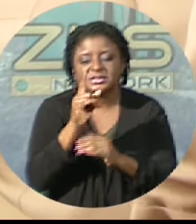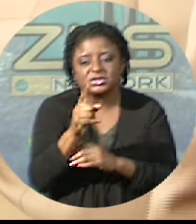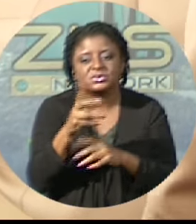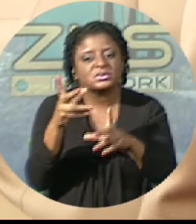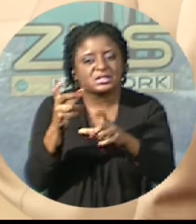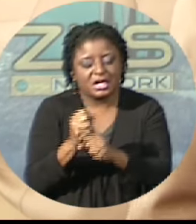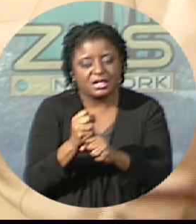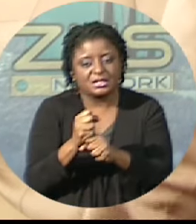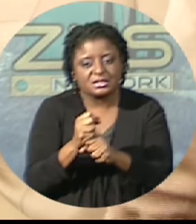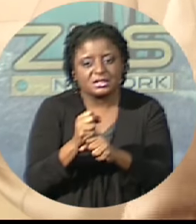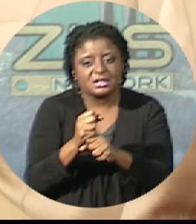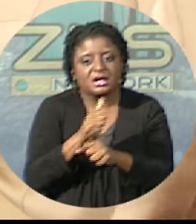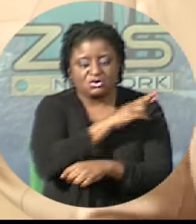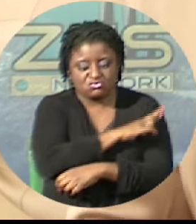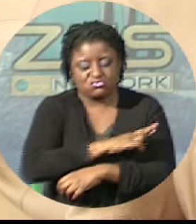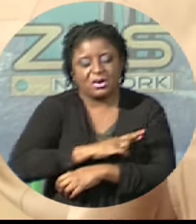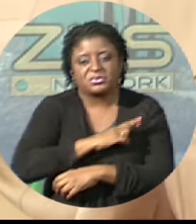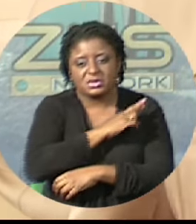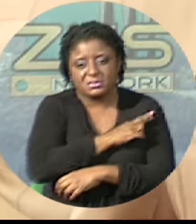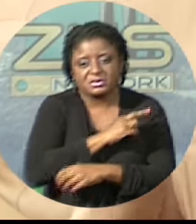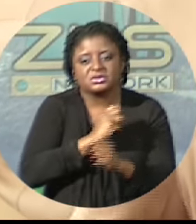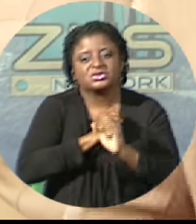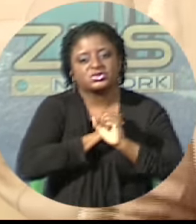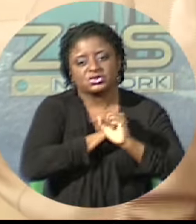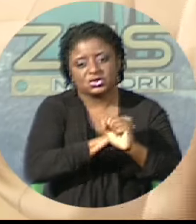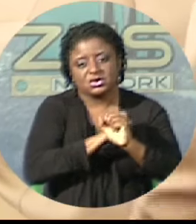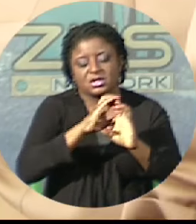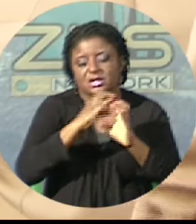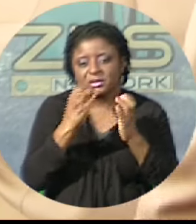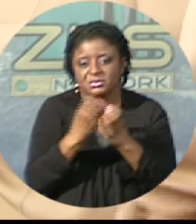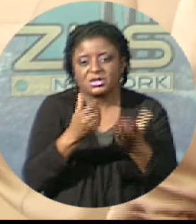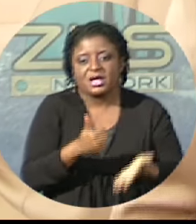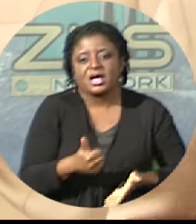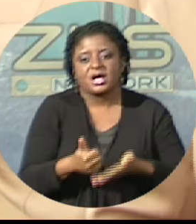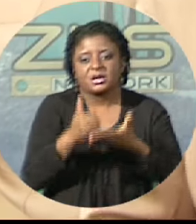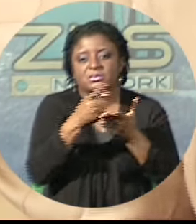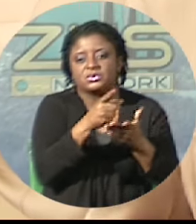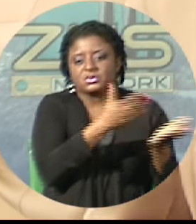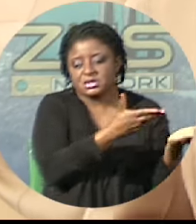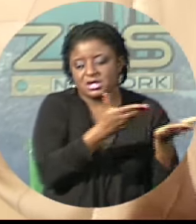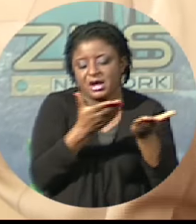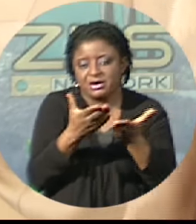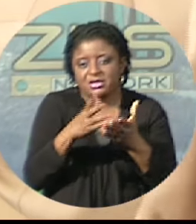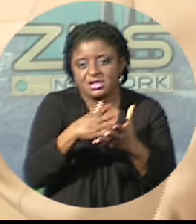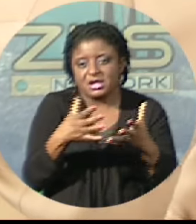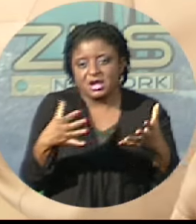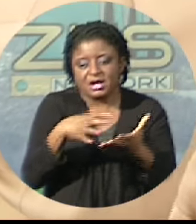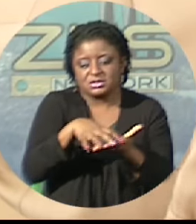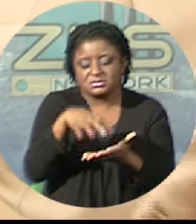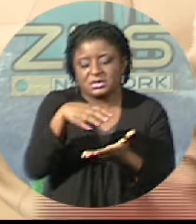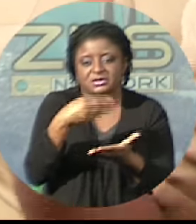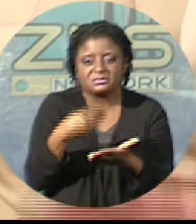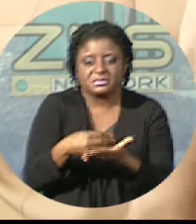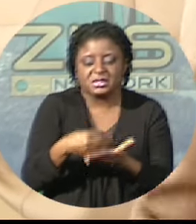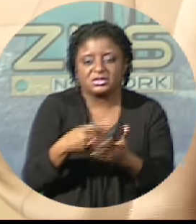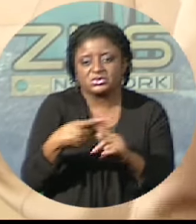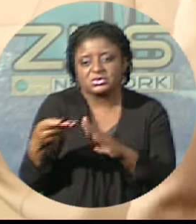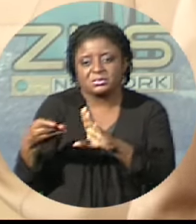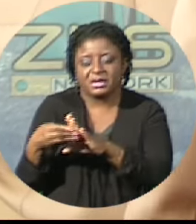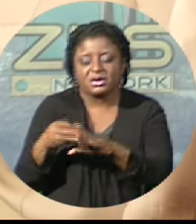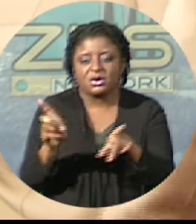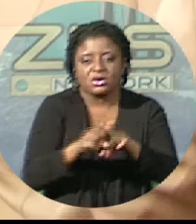a reputable security firm to help you escort that large sum of money. And also, you can talk